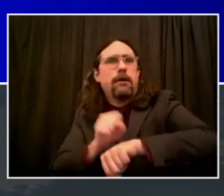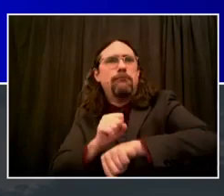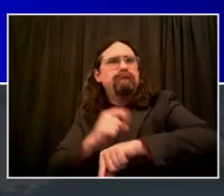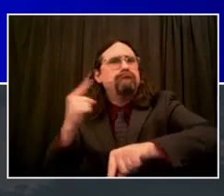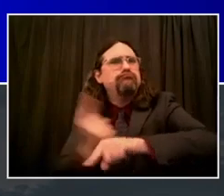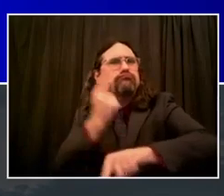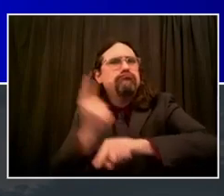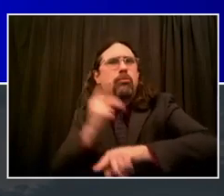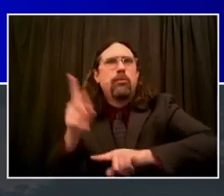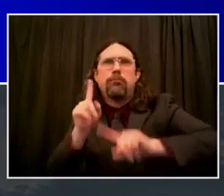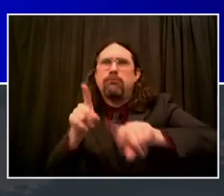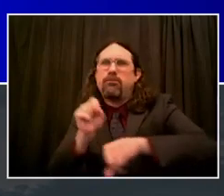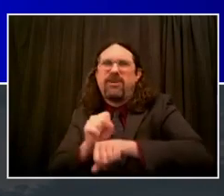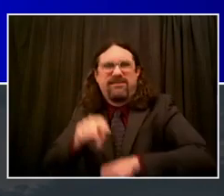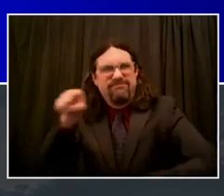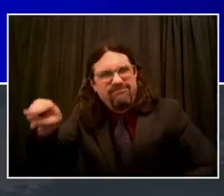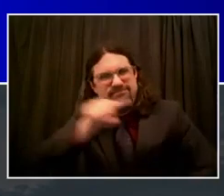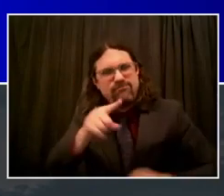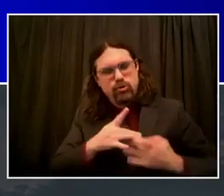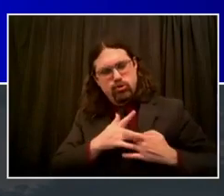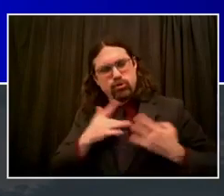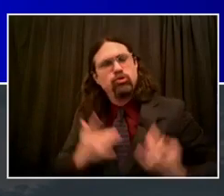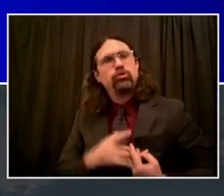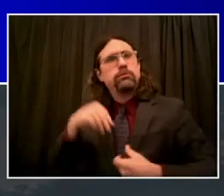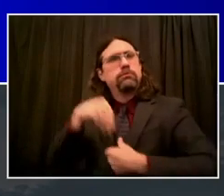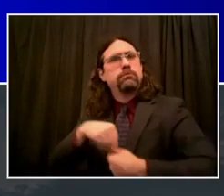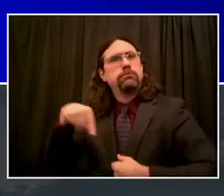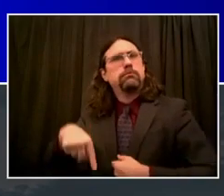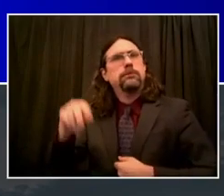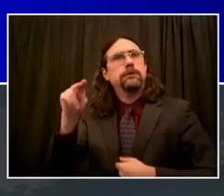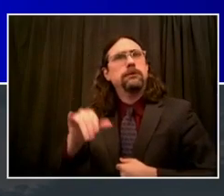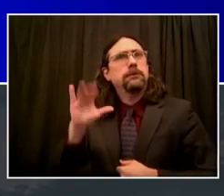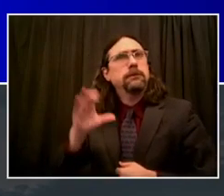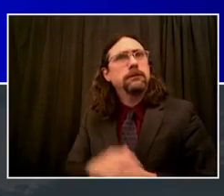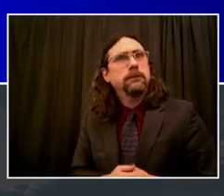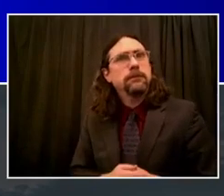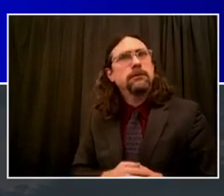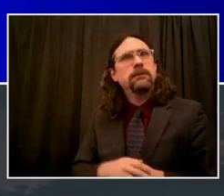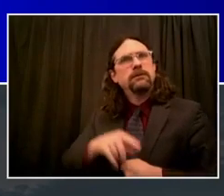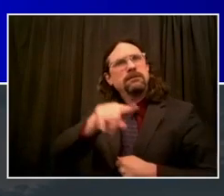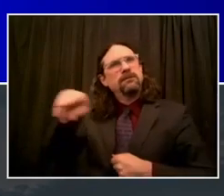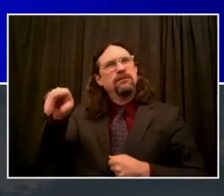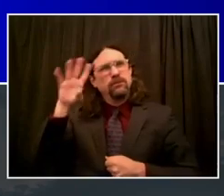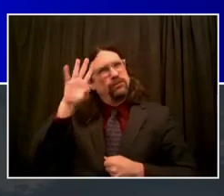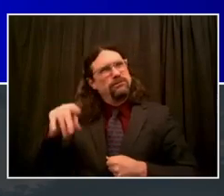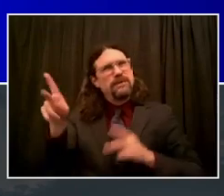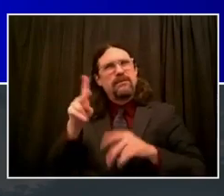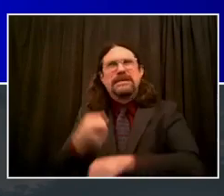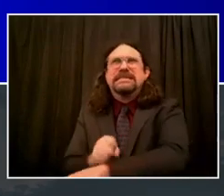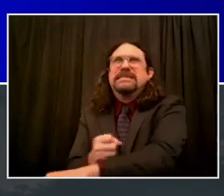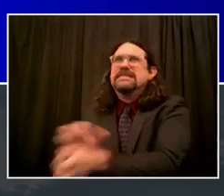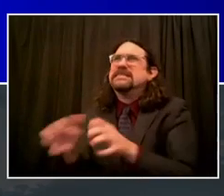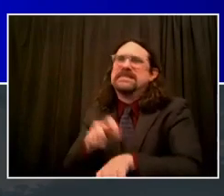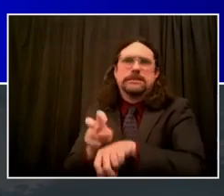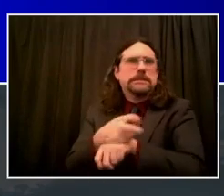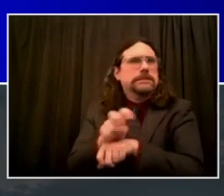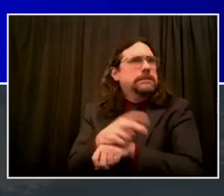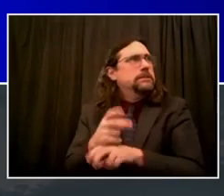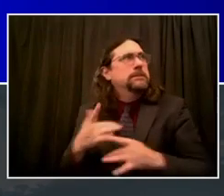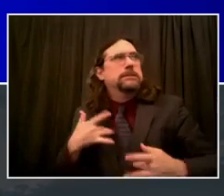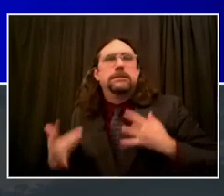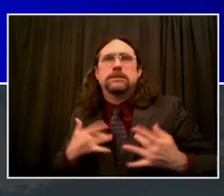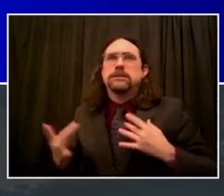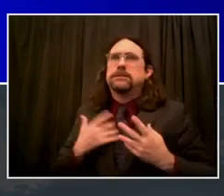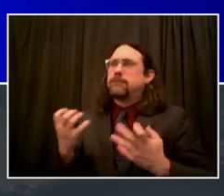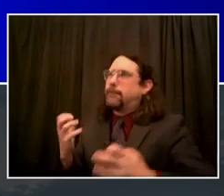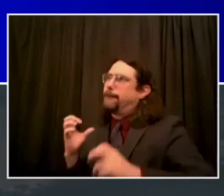hear it all the time. There's so much desire, so much energy to get back to work. People want their livelihoods back, but they